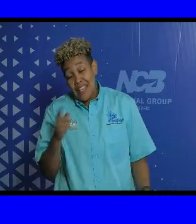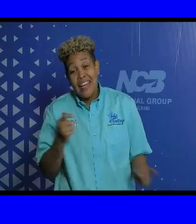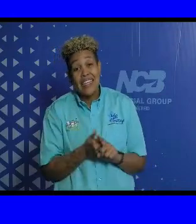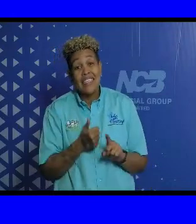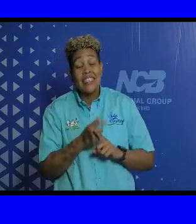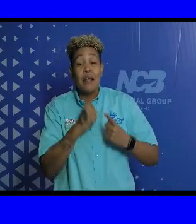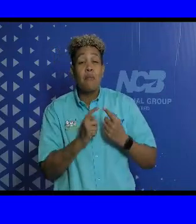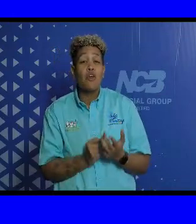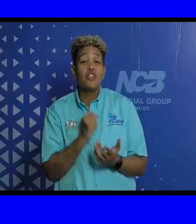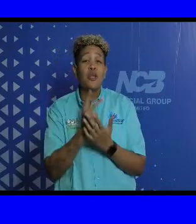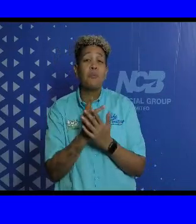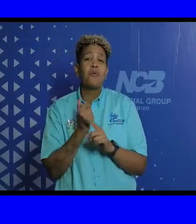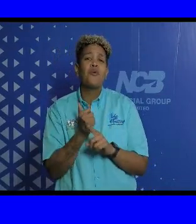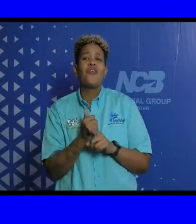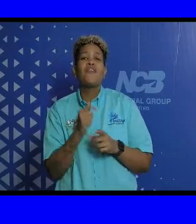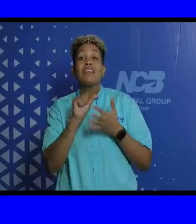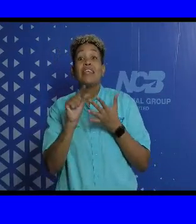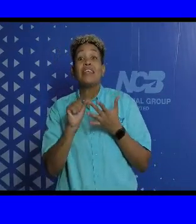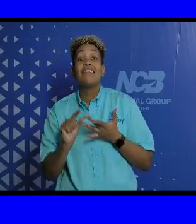and approved a dividend.